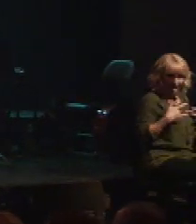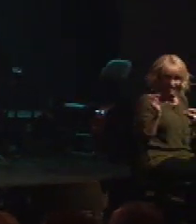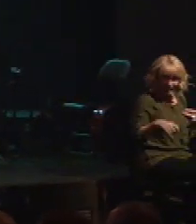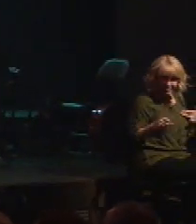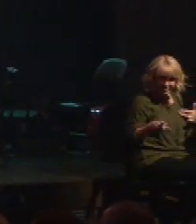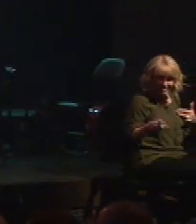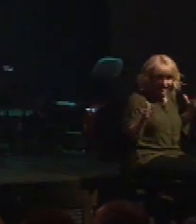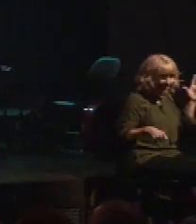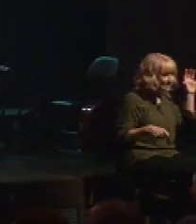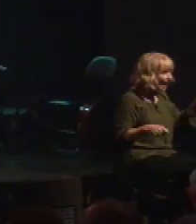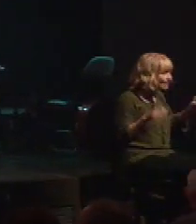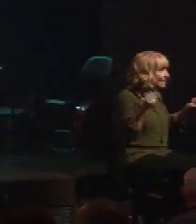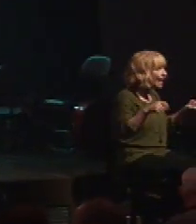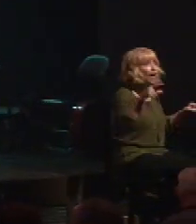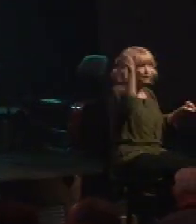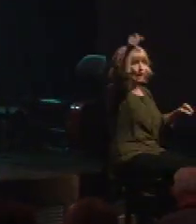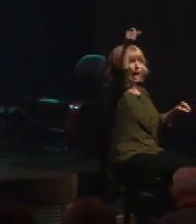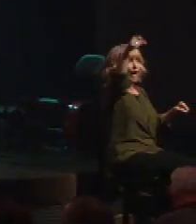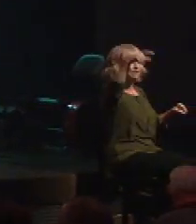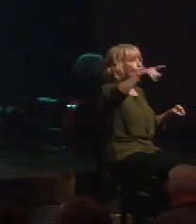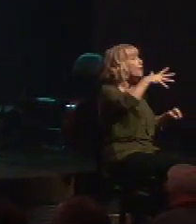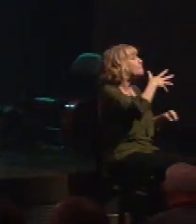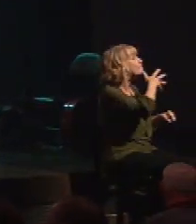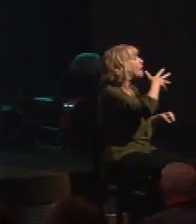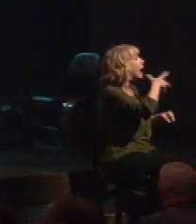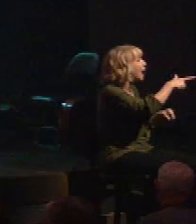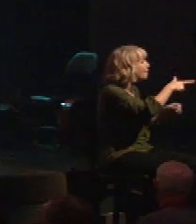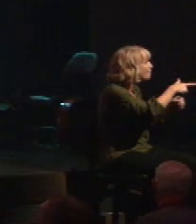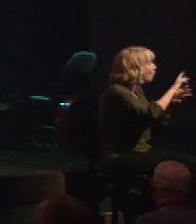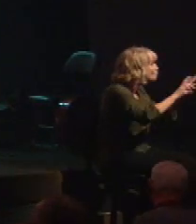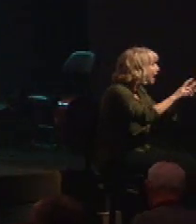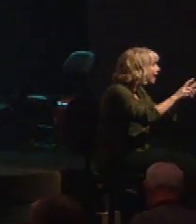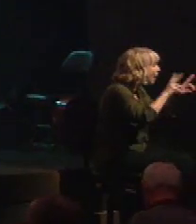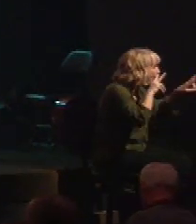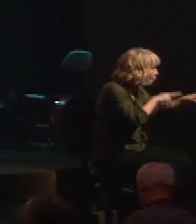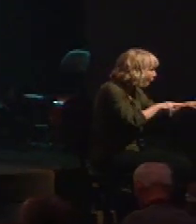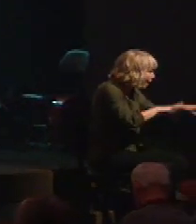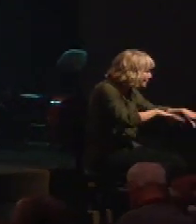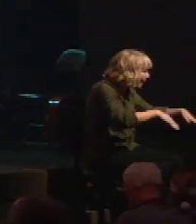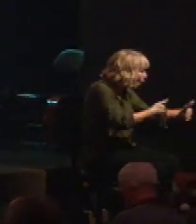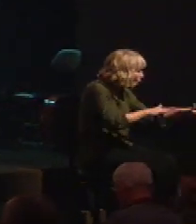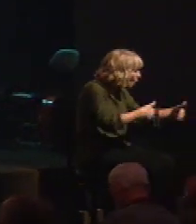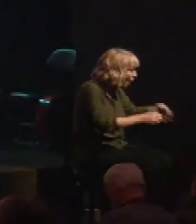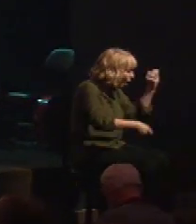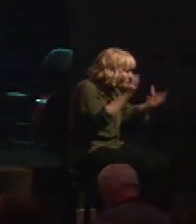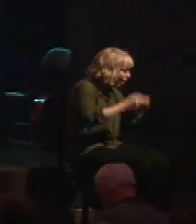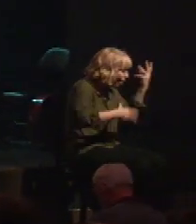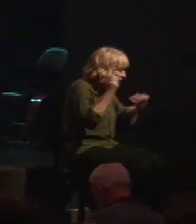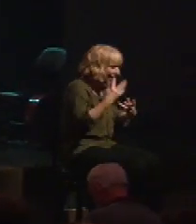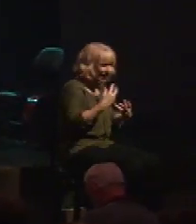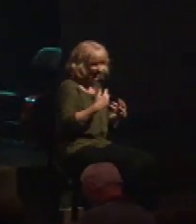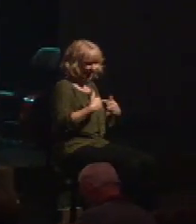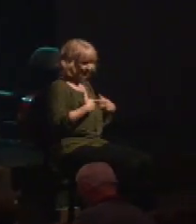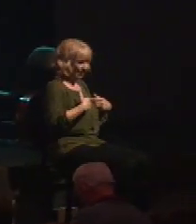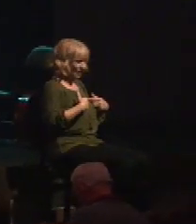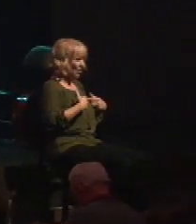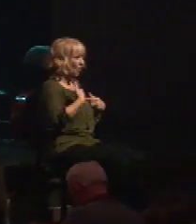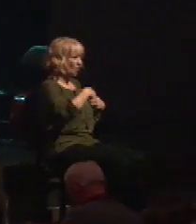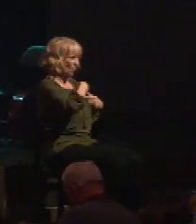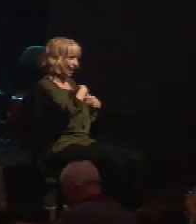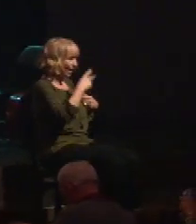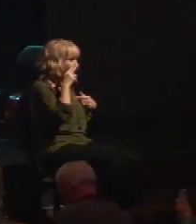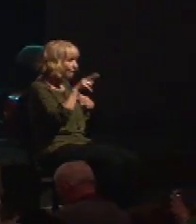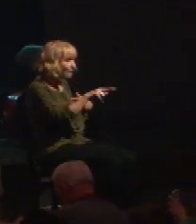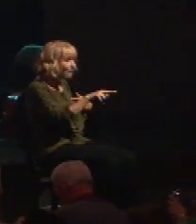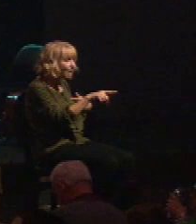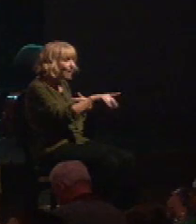that? I know the moms in the room, they're excited to watch you open the Christmas presents. There's something about the joy on a kid's face